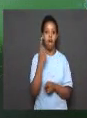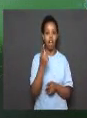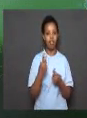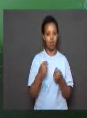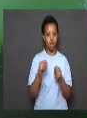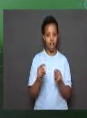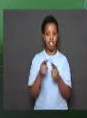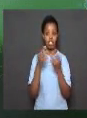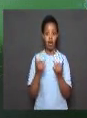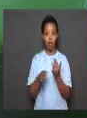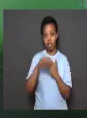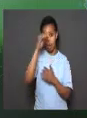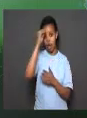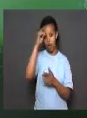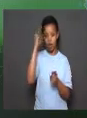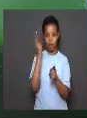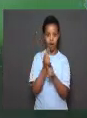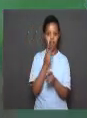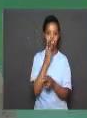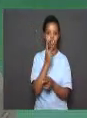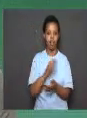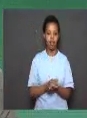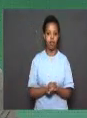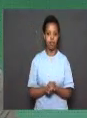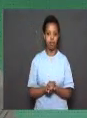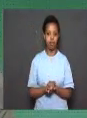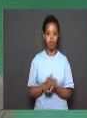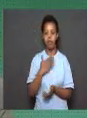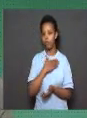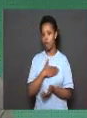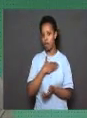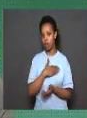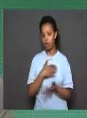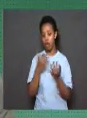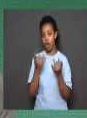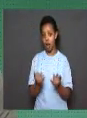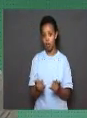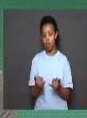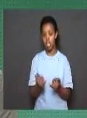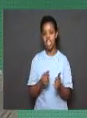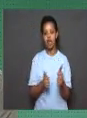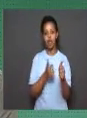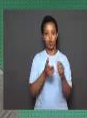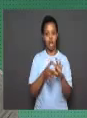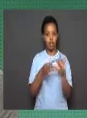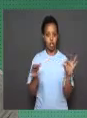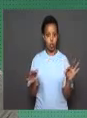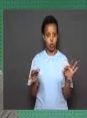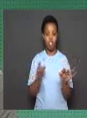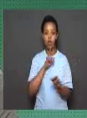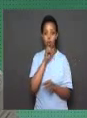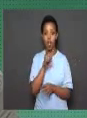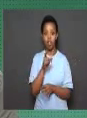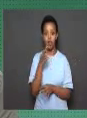to review what we have just learned. Please determine if the following statements are